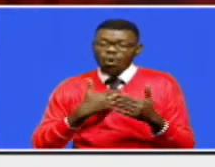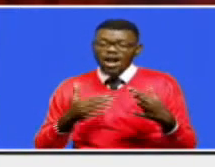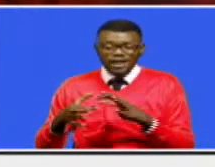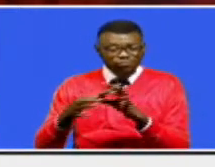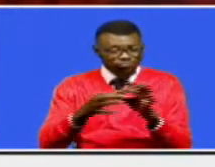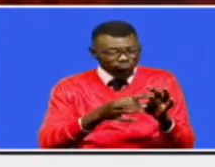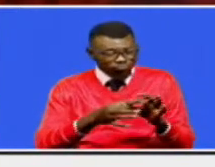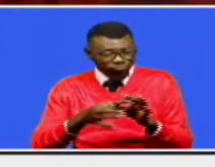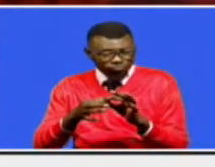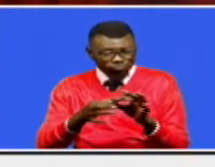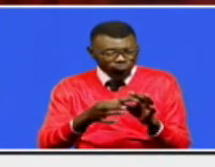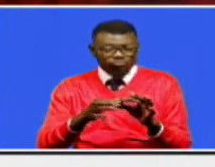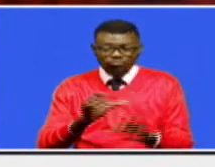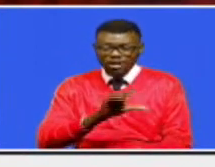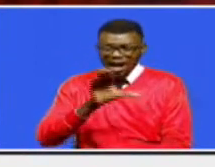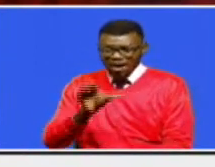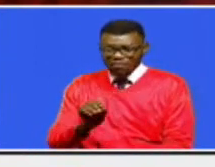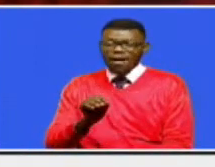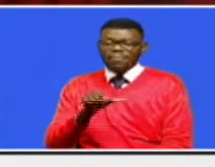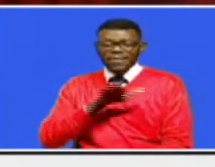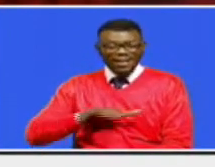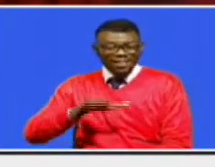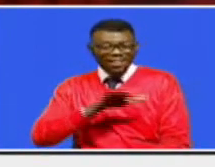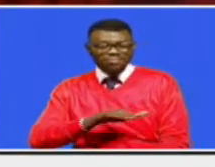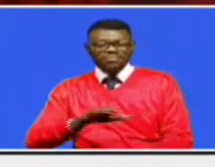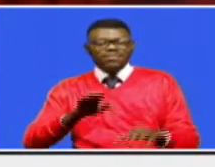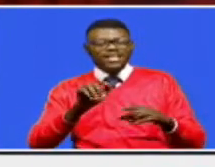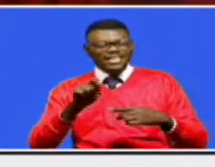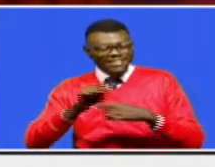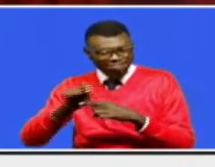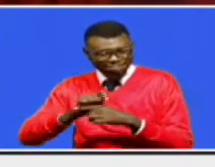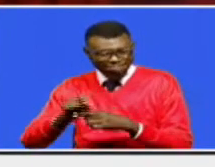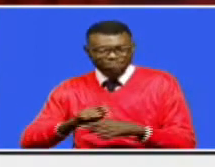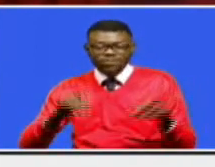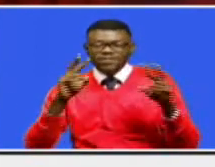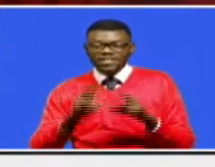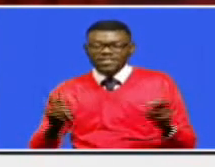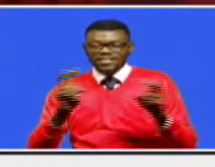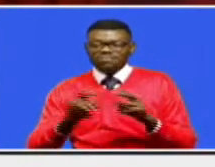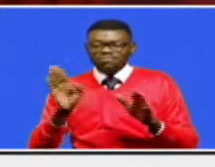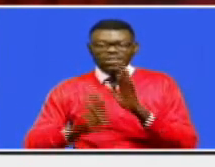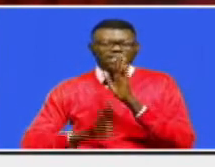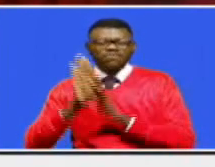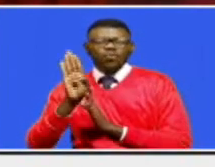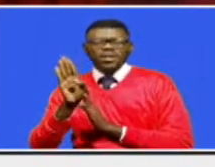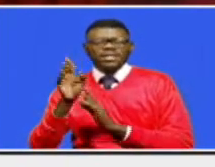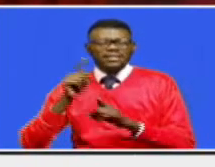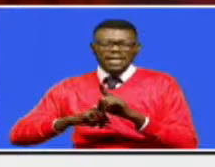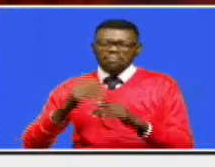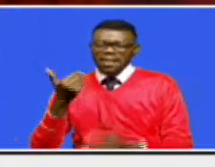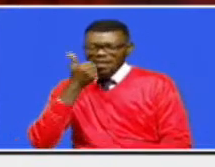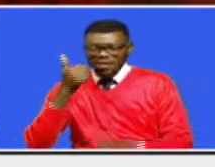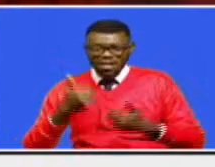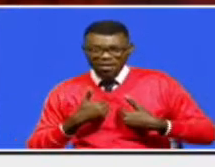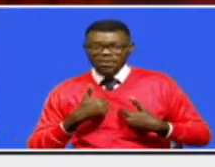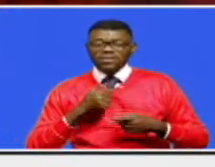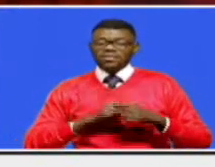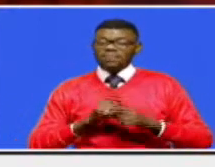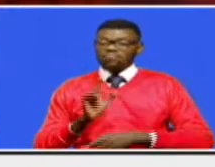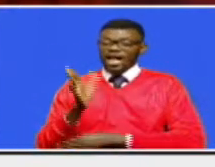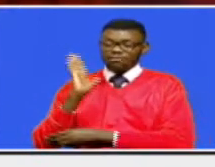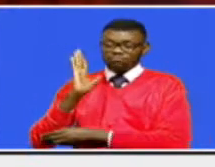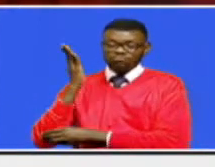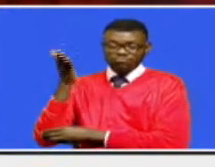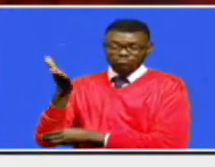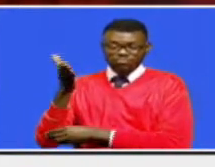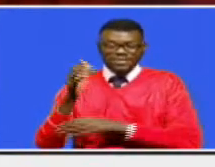collaborative pan-African platform for training, research and development in pandemics. Speaking during the launch, Acting Director General